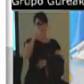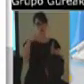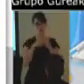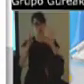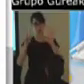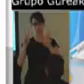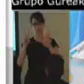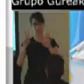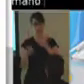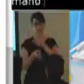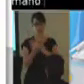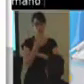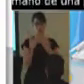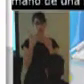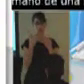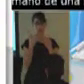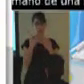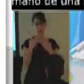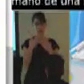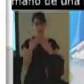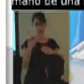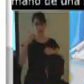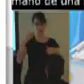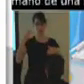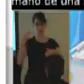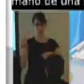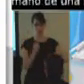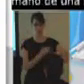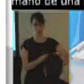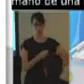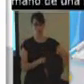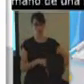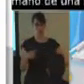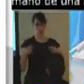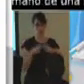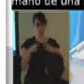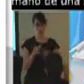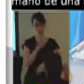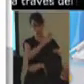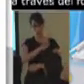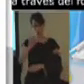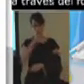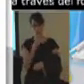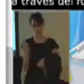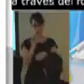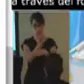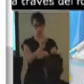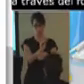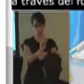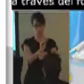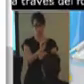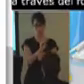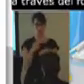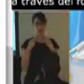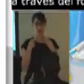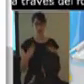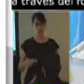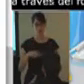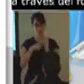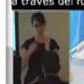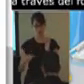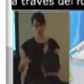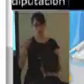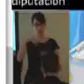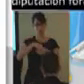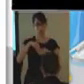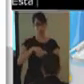in 2007 by financing from the European Social Fund in Gipuzkoa.